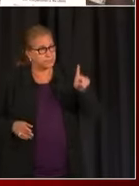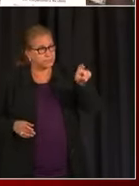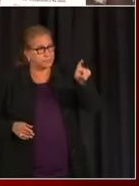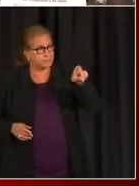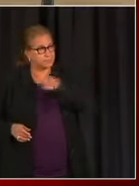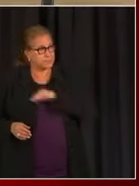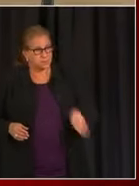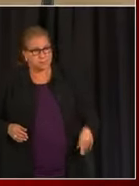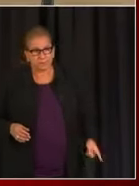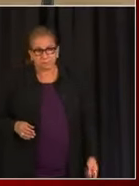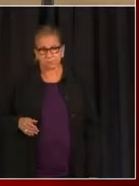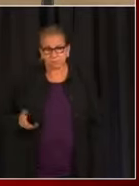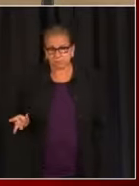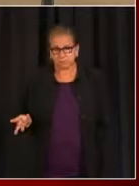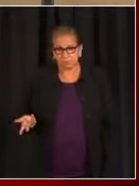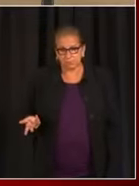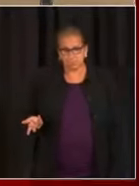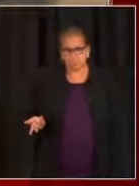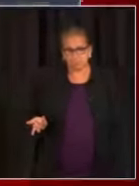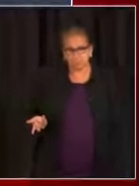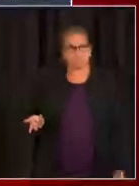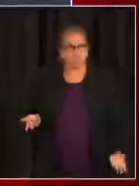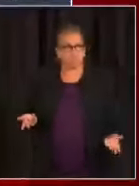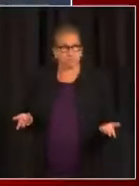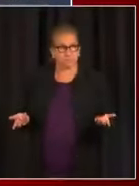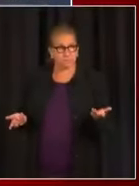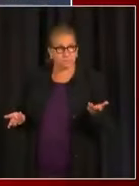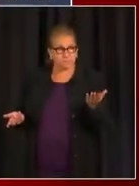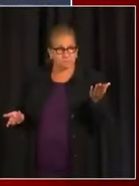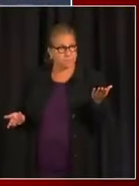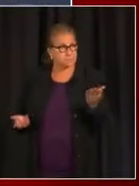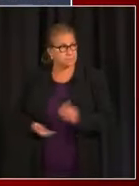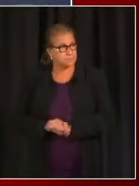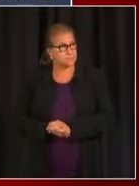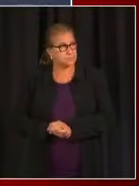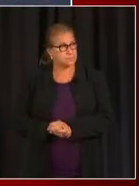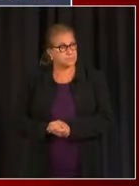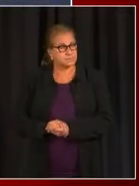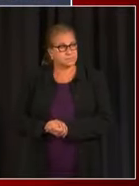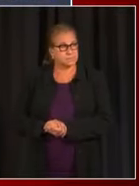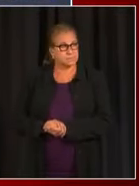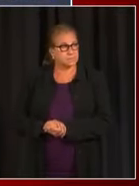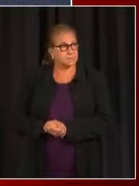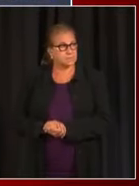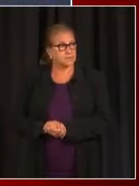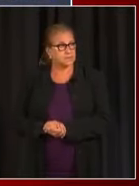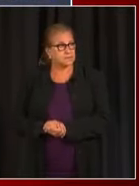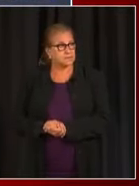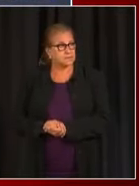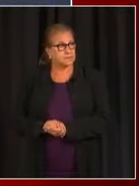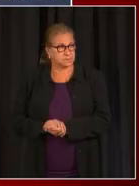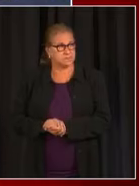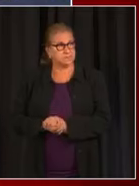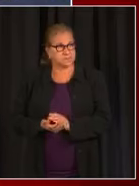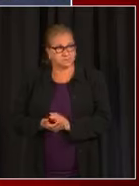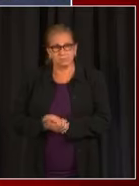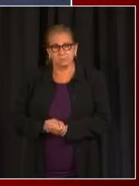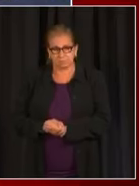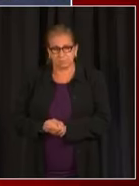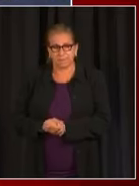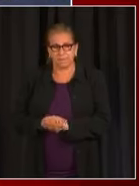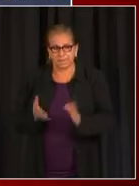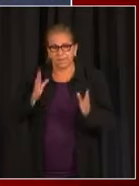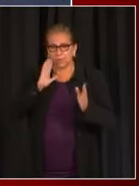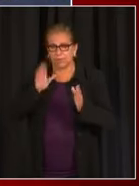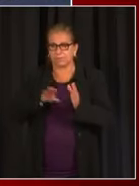I mean, if you didn't have to deal with the unions, if you could just do it, would you do it? My first priority is to make sure I